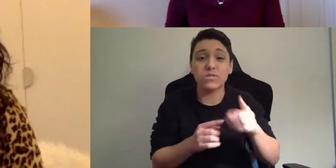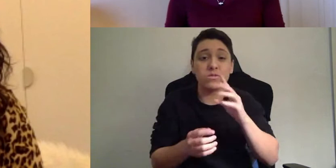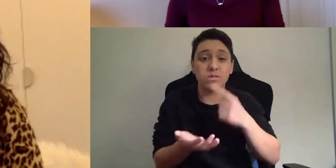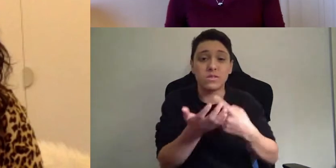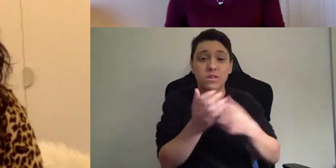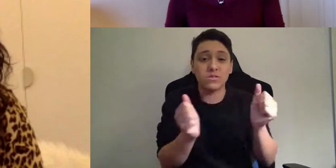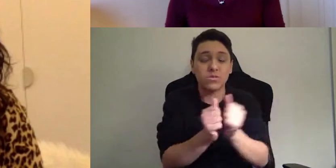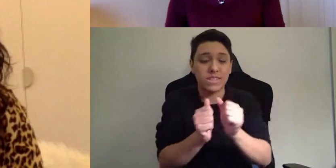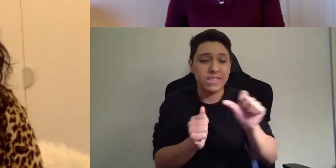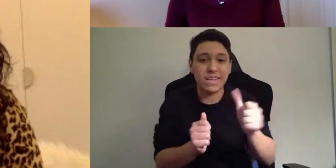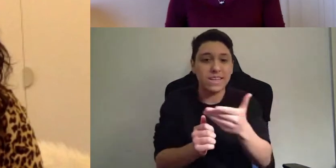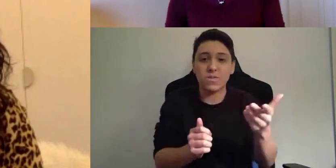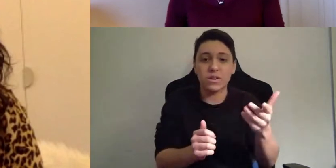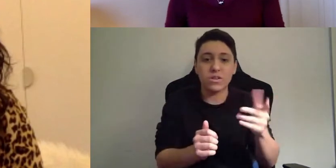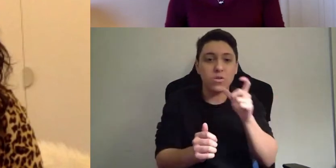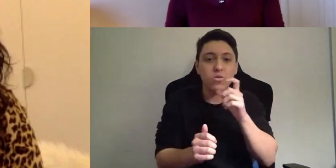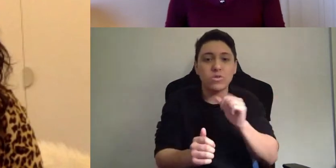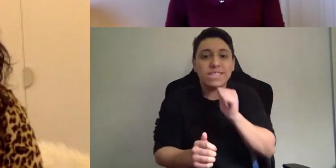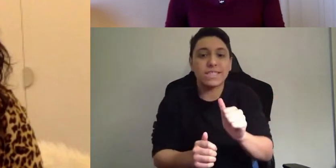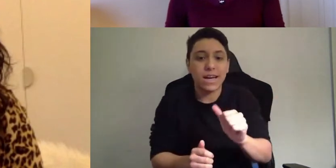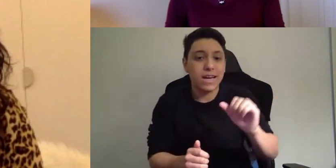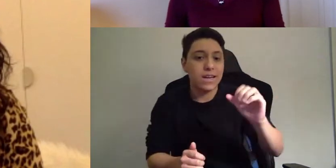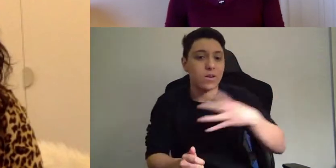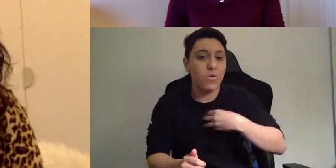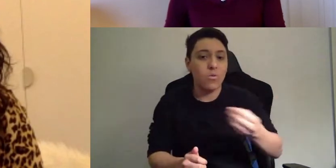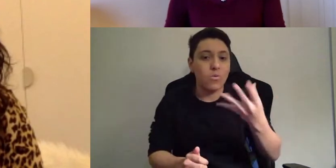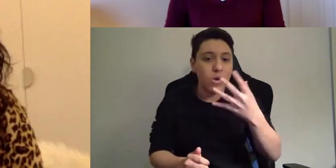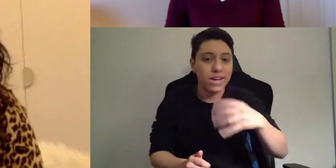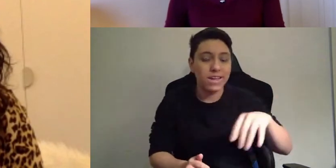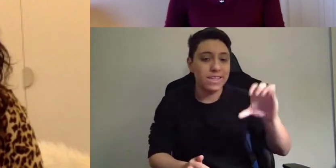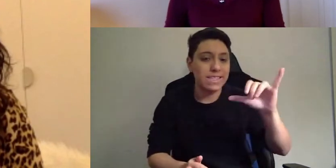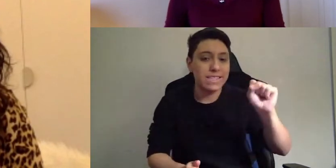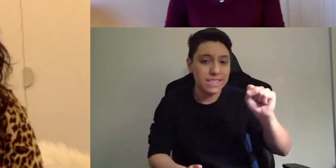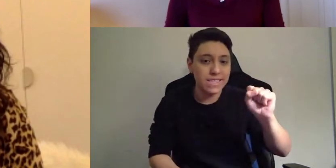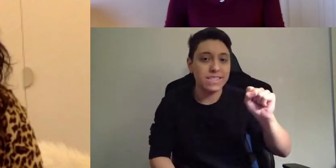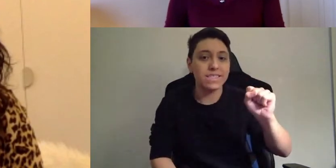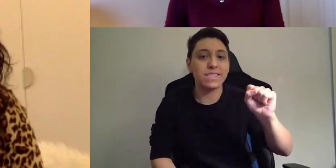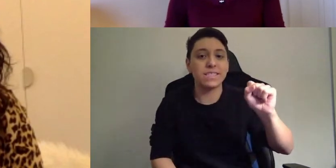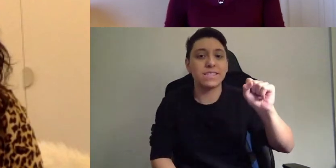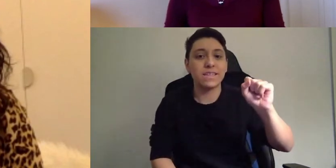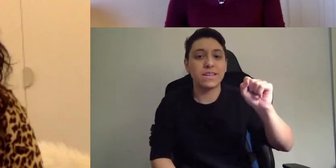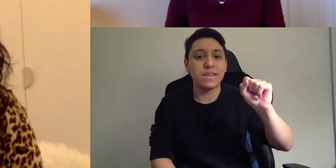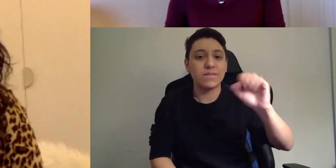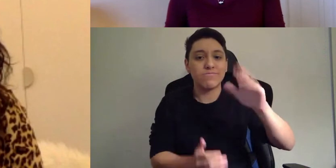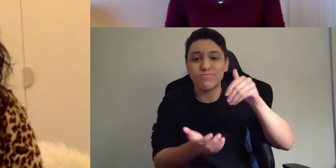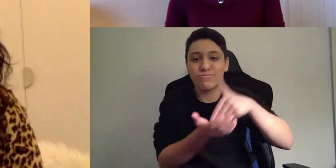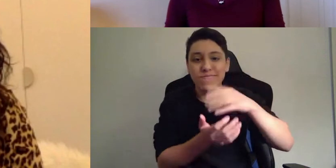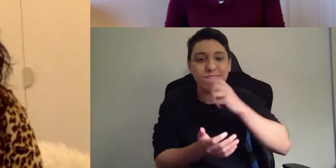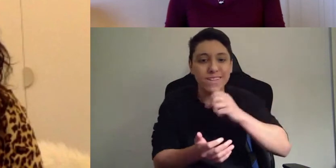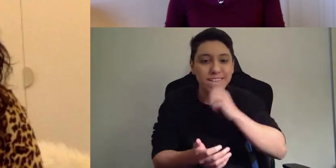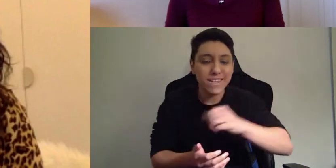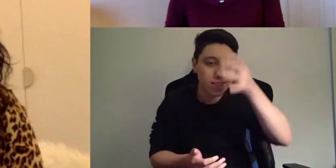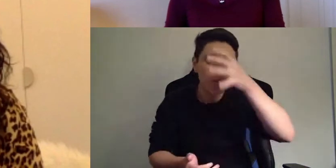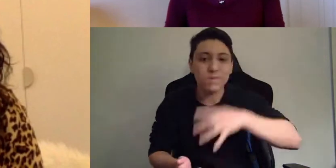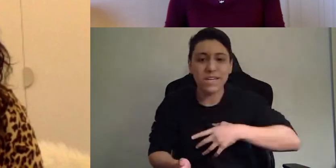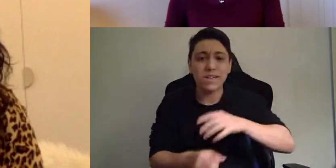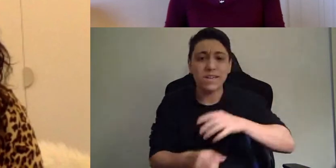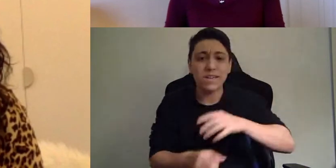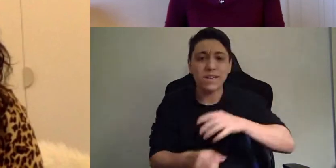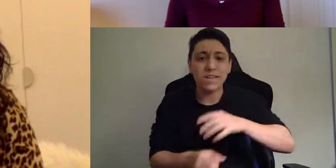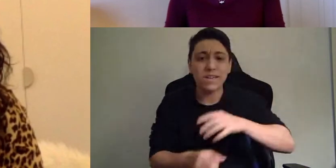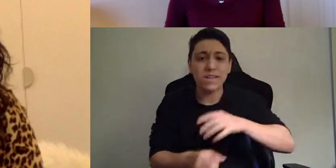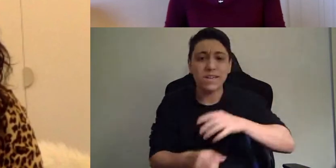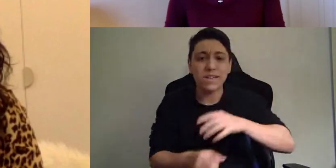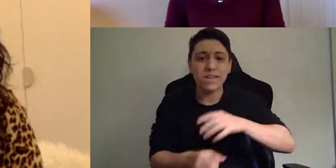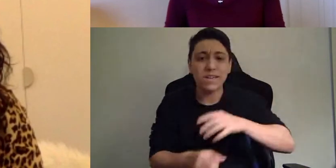a white cisgender middle-aged man, oppression fits in, and able-bodied